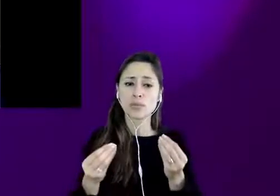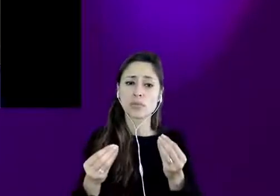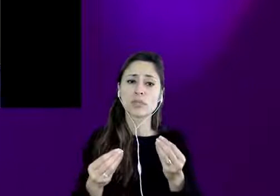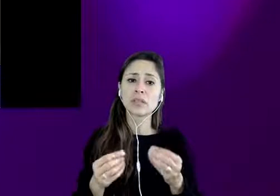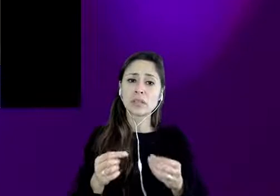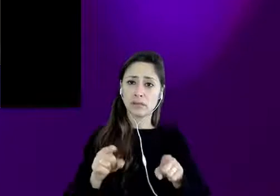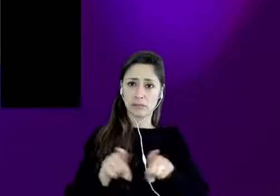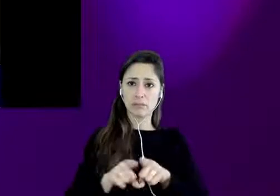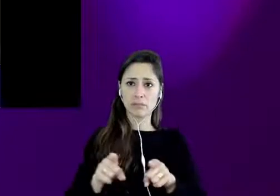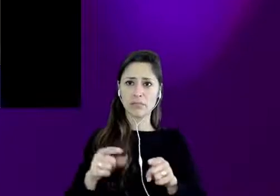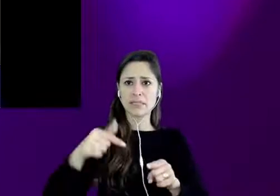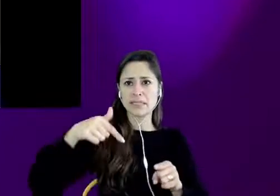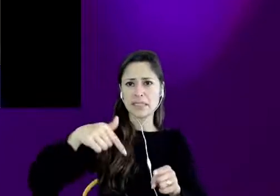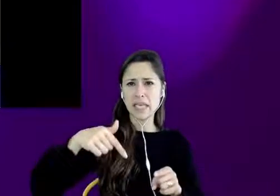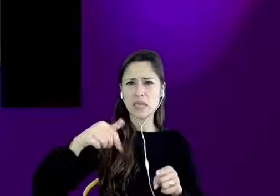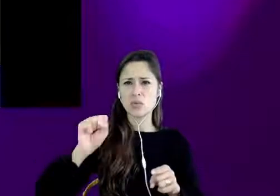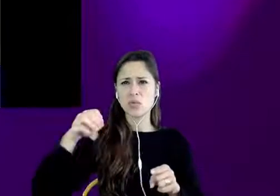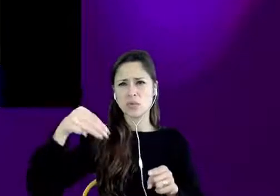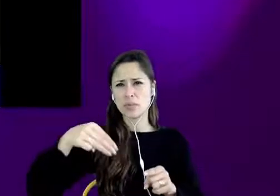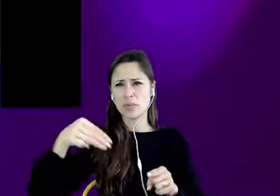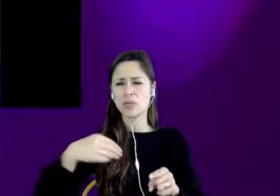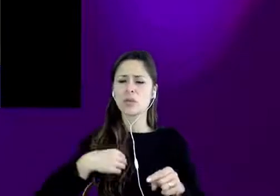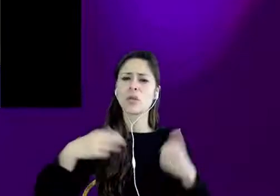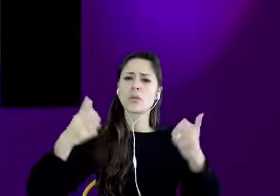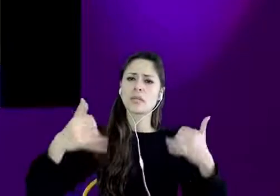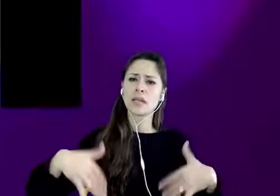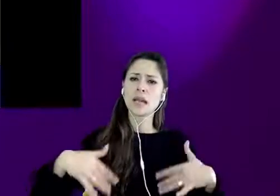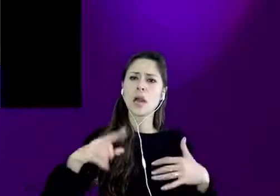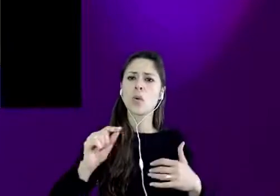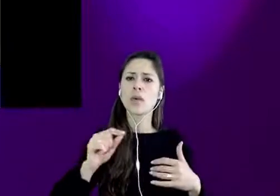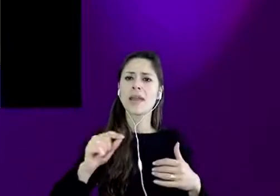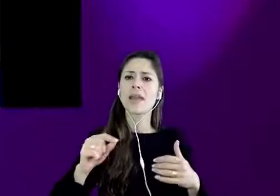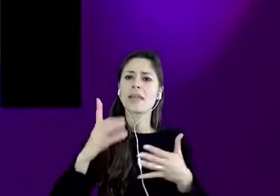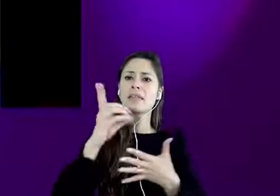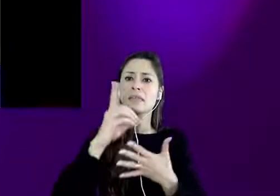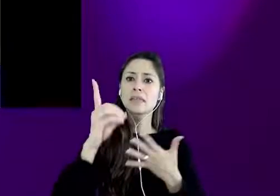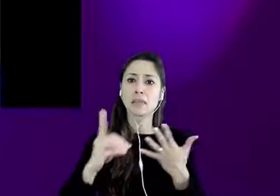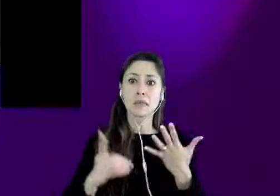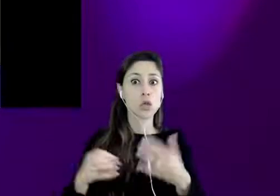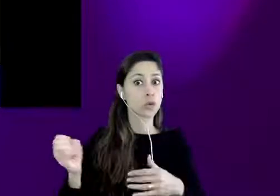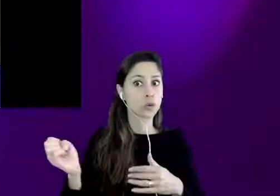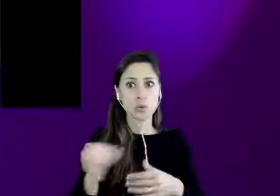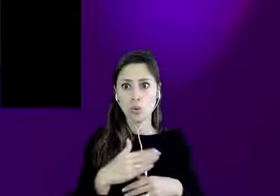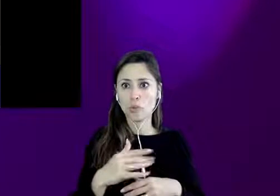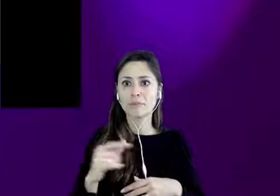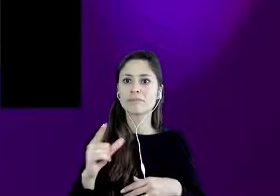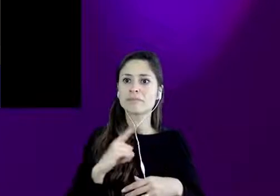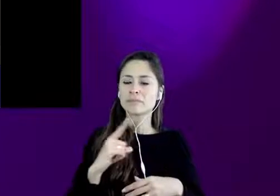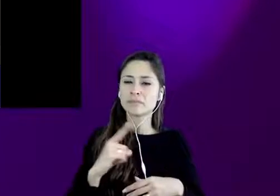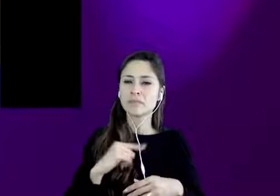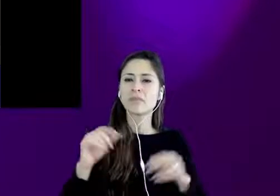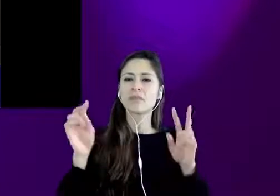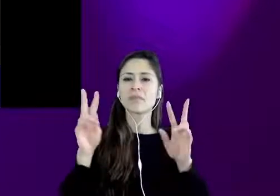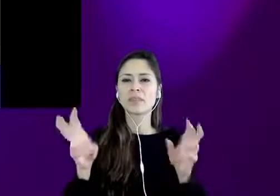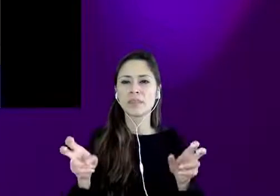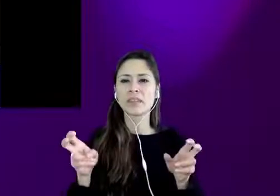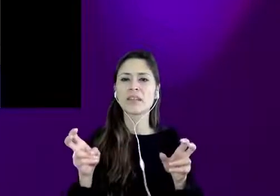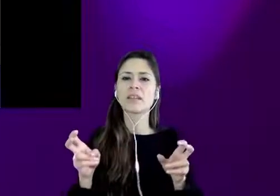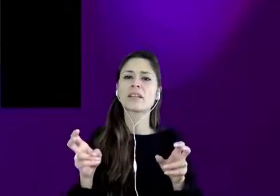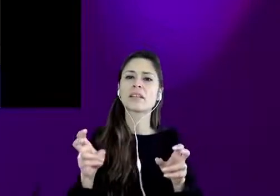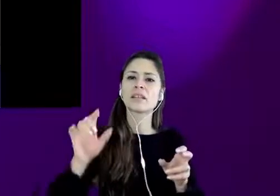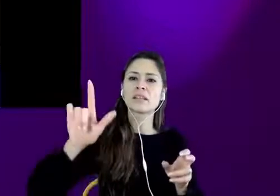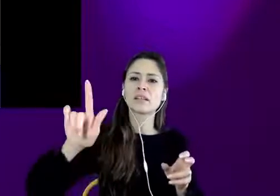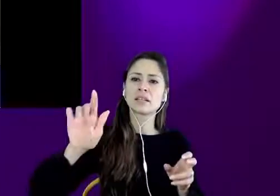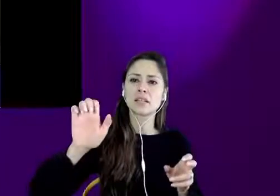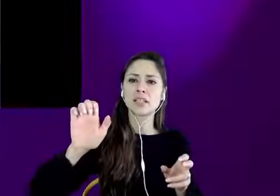very new data on something that is called the geroscience, which is really the slow,